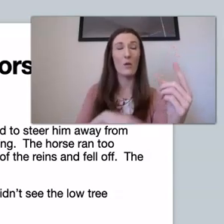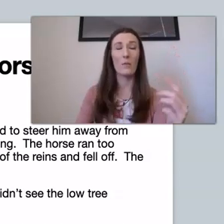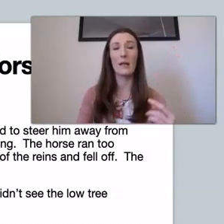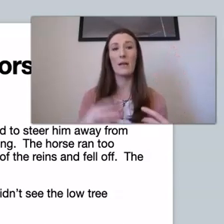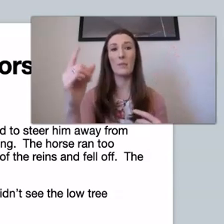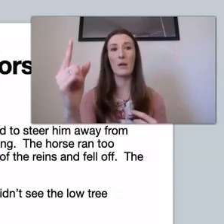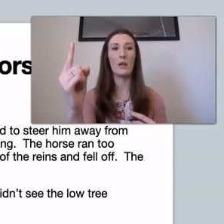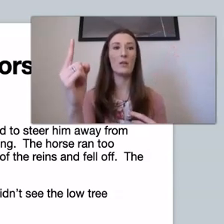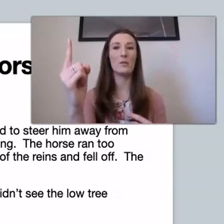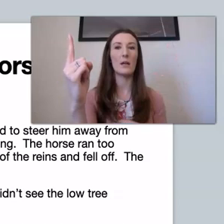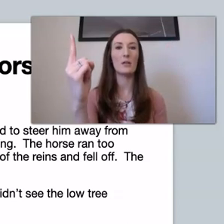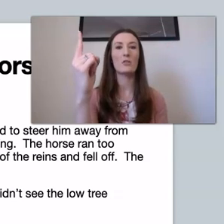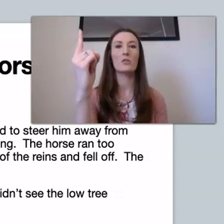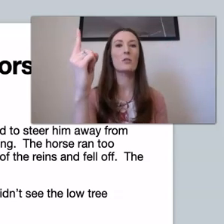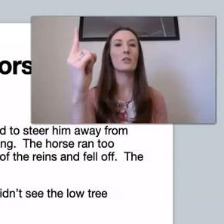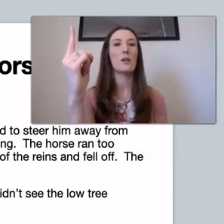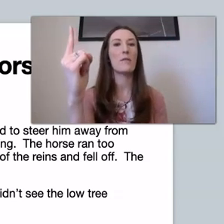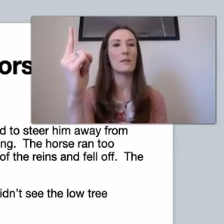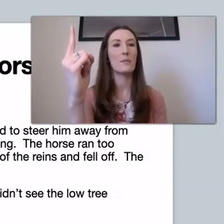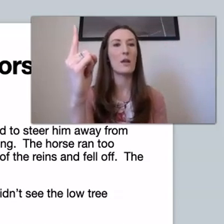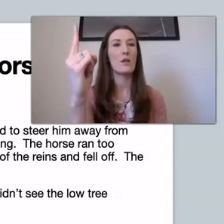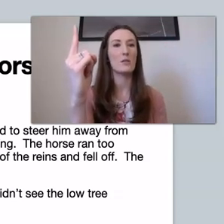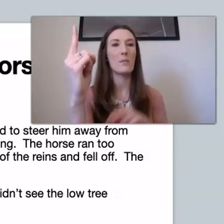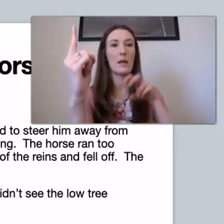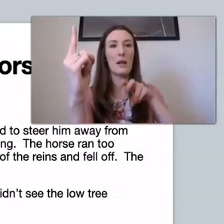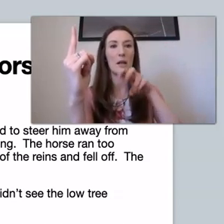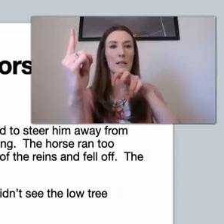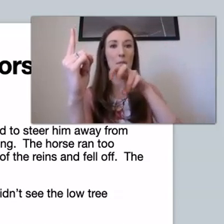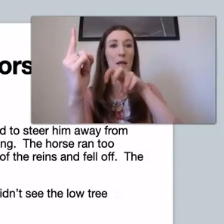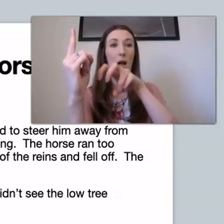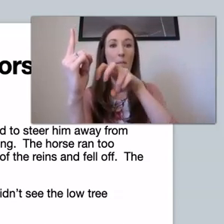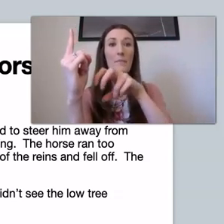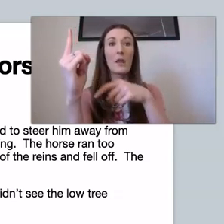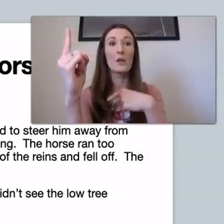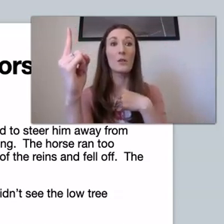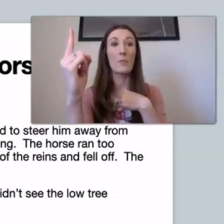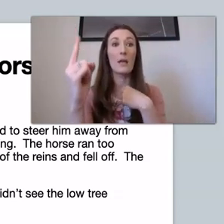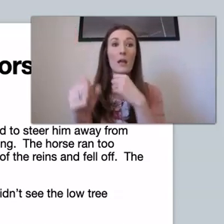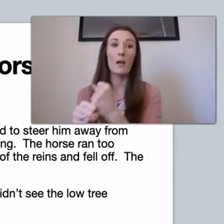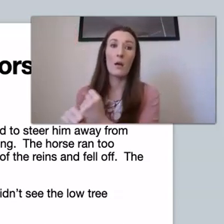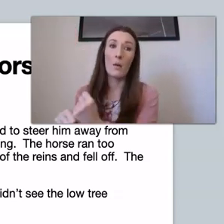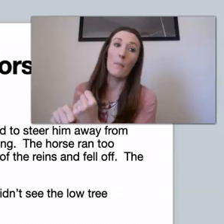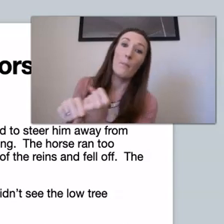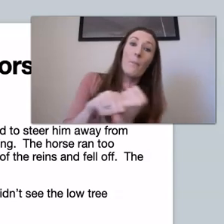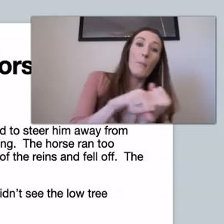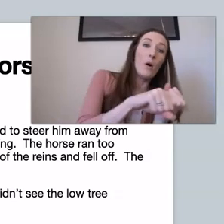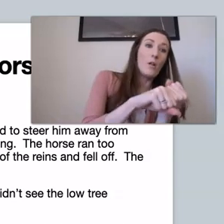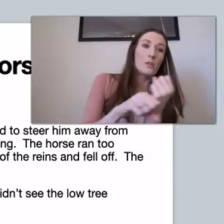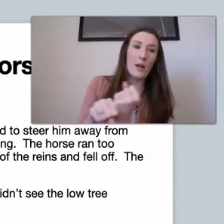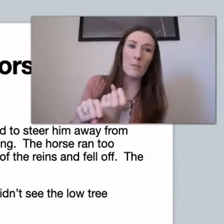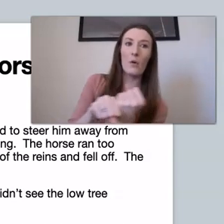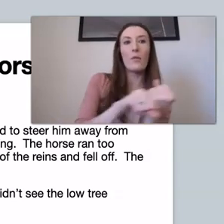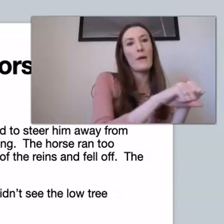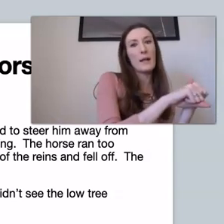it. Or we could even use the tree as my non-dominant and it's coming up. So me,